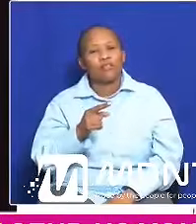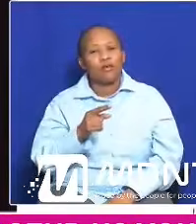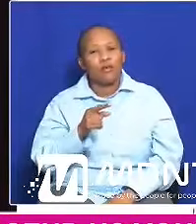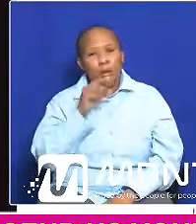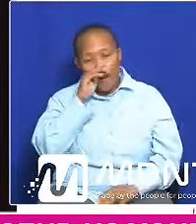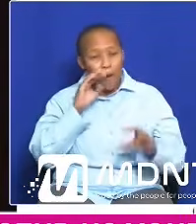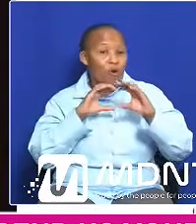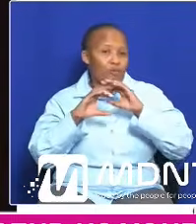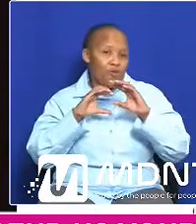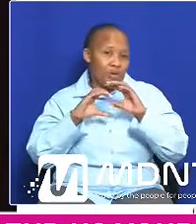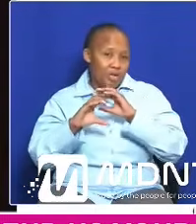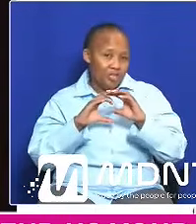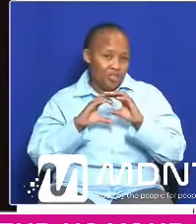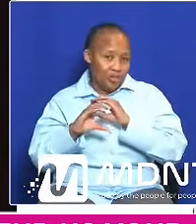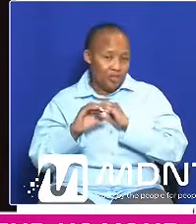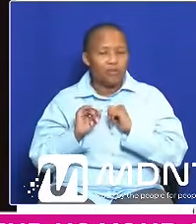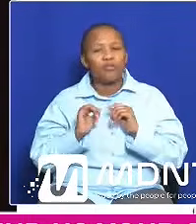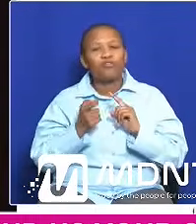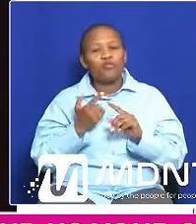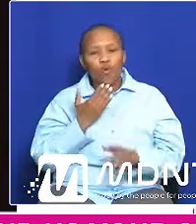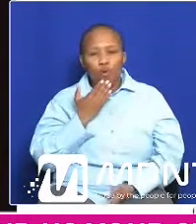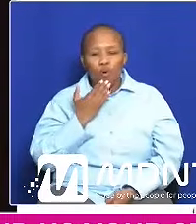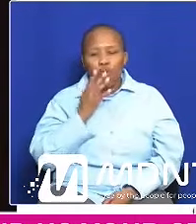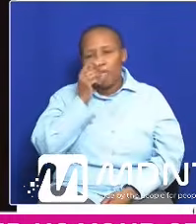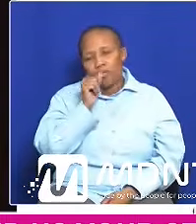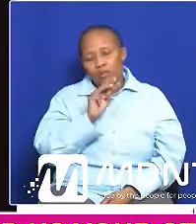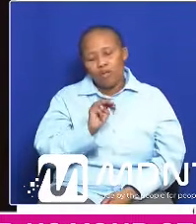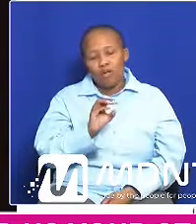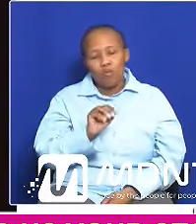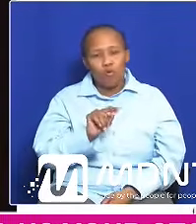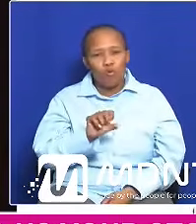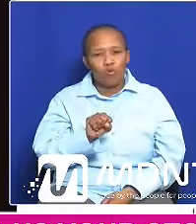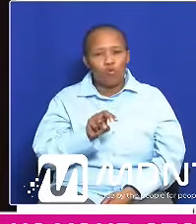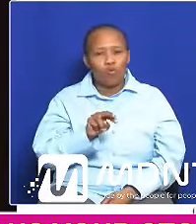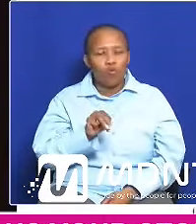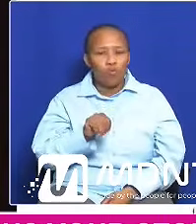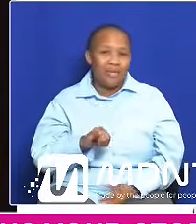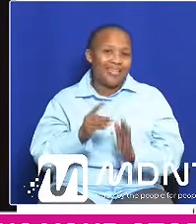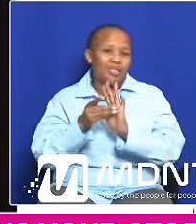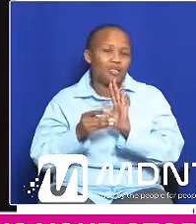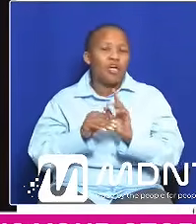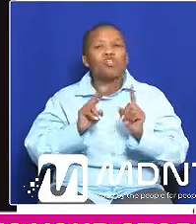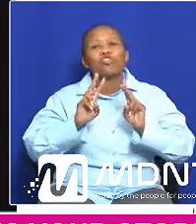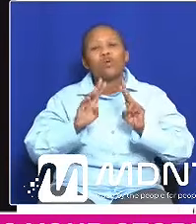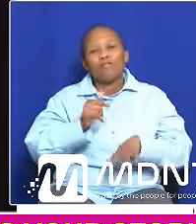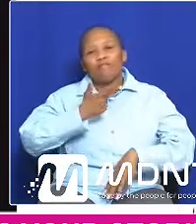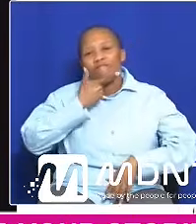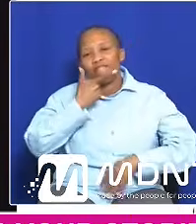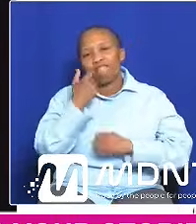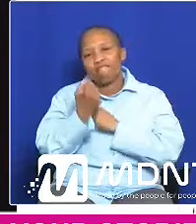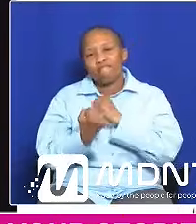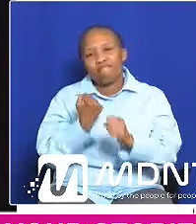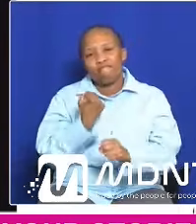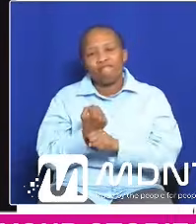be from Mr. Mutsumi. It's dated the 12th of December 2024. And this appears to be an